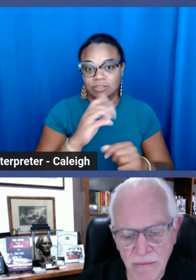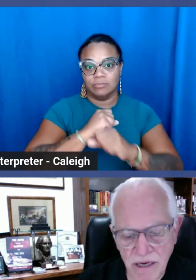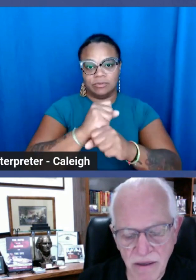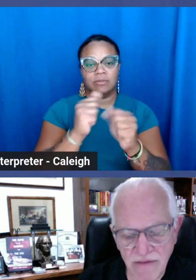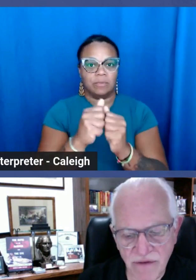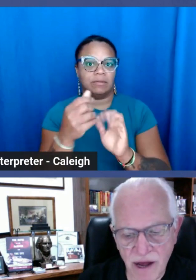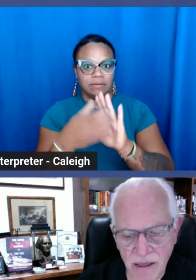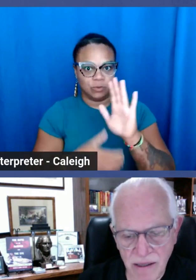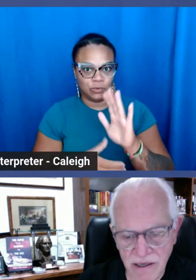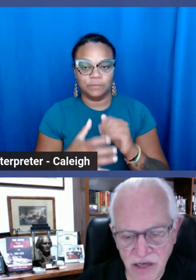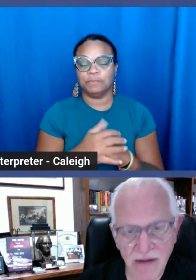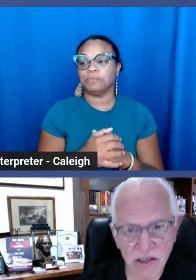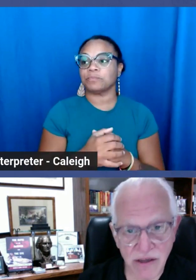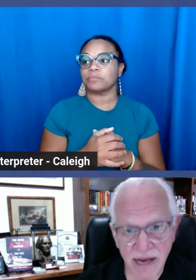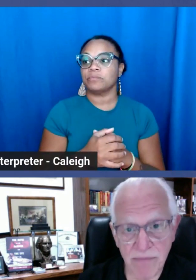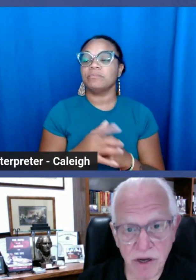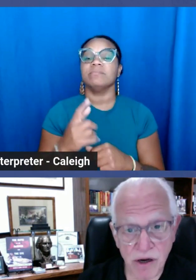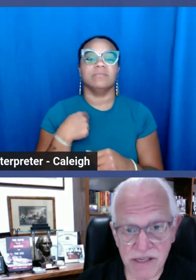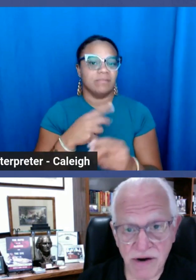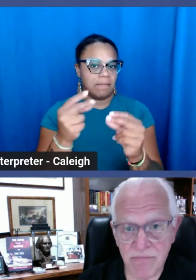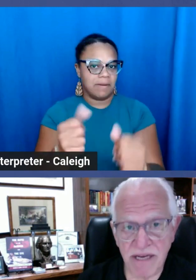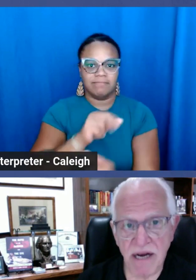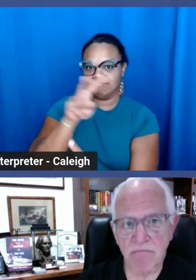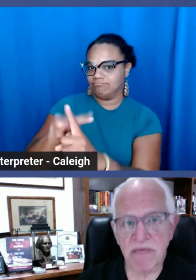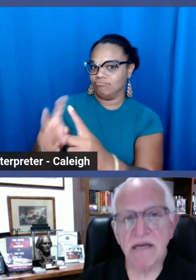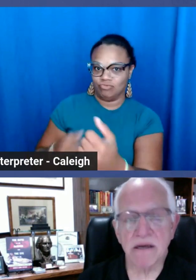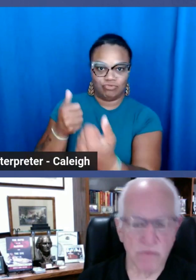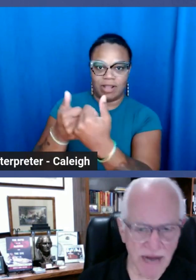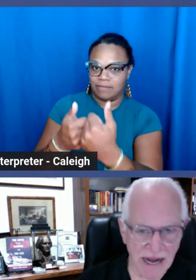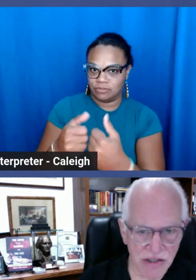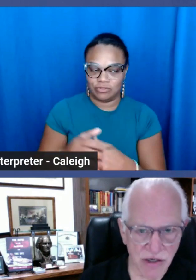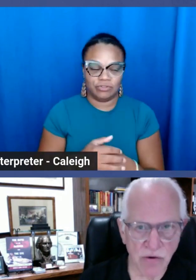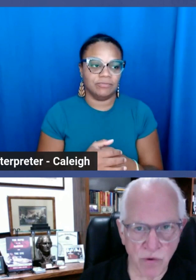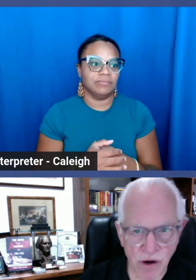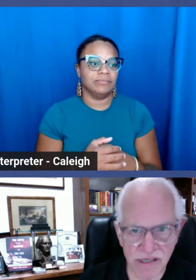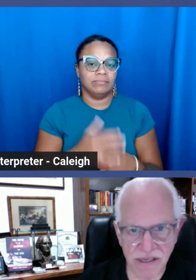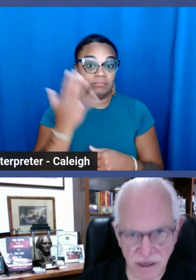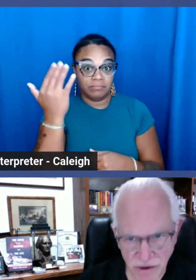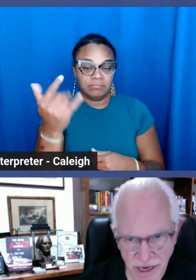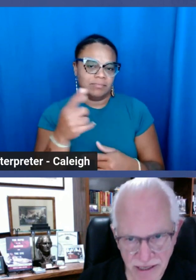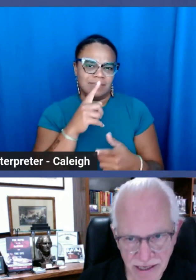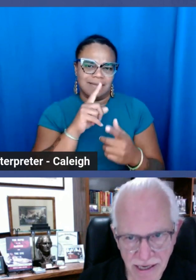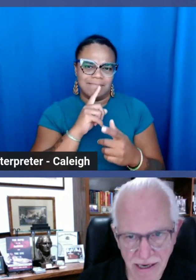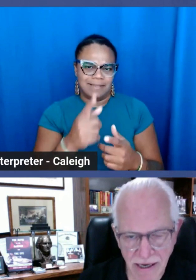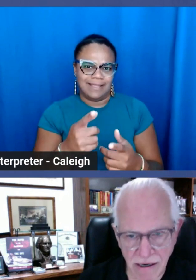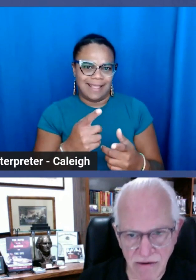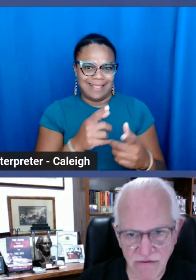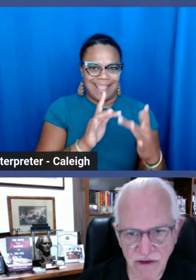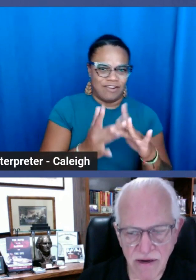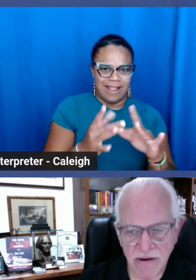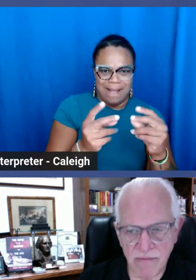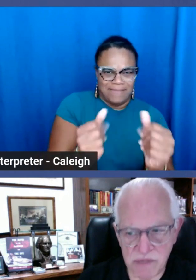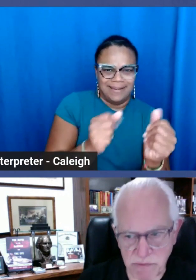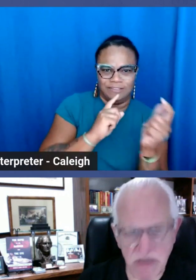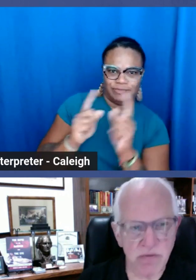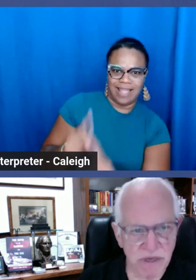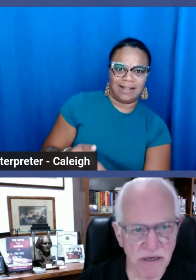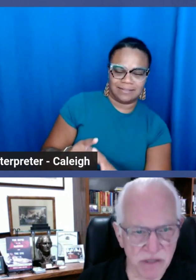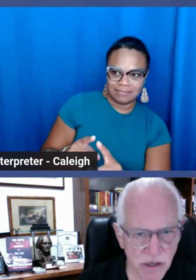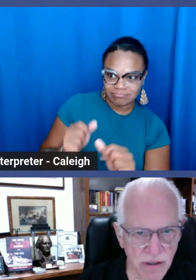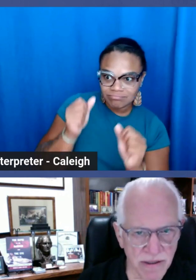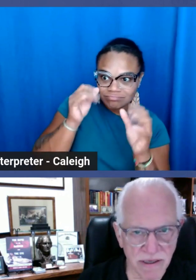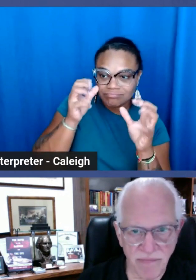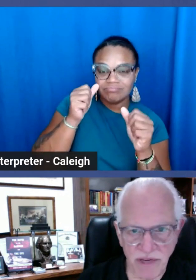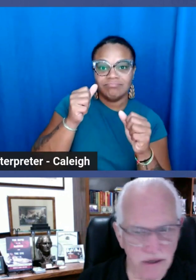We immediately filed a challenge to that because there had been an immediate reaction across the internet of speech